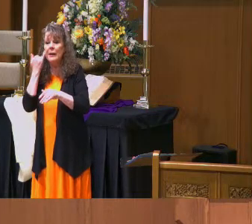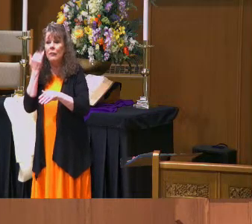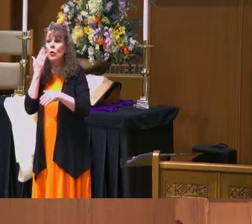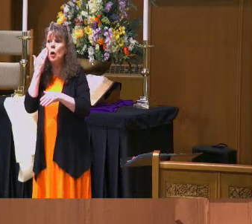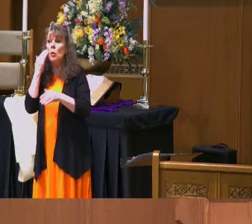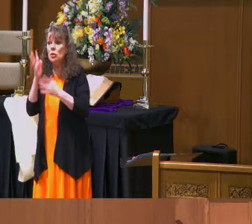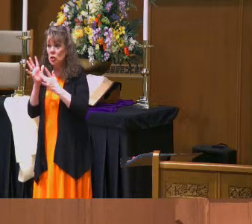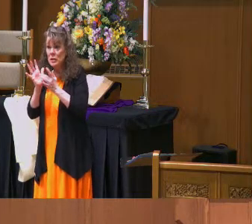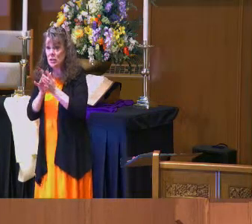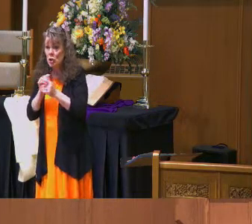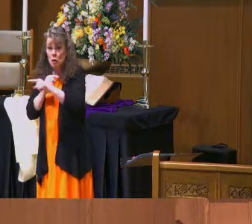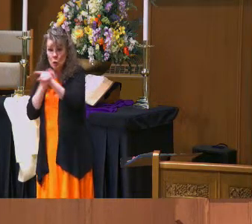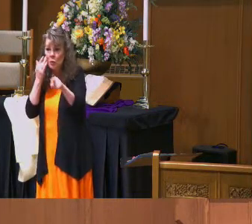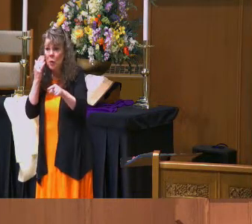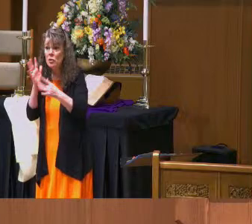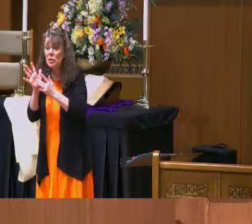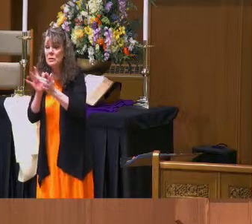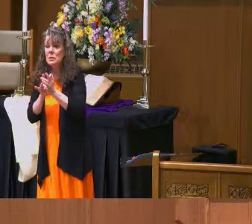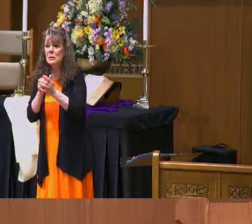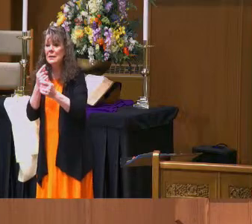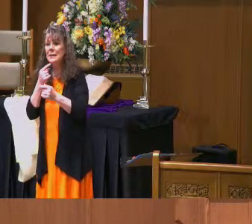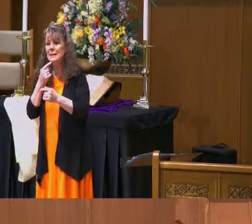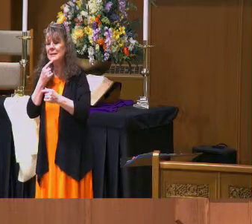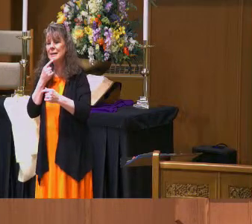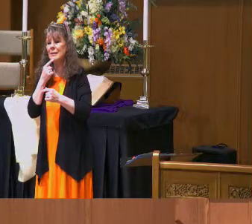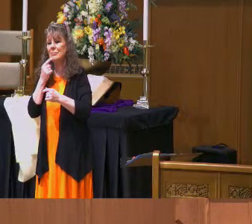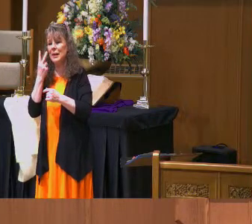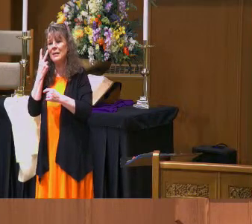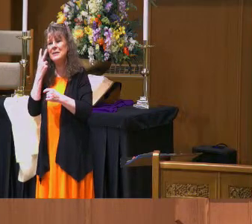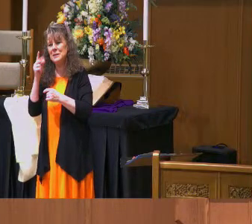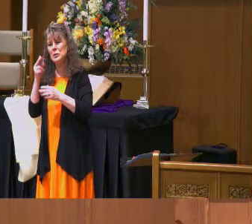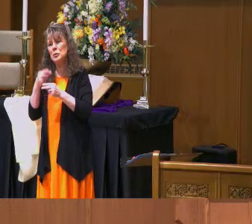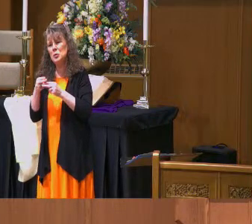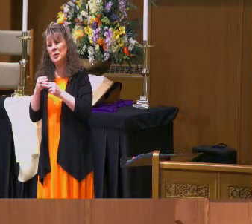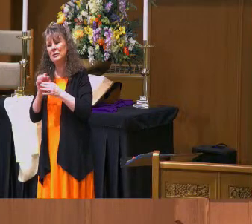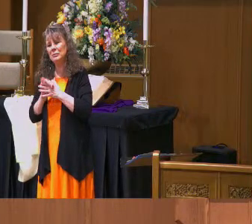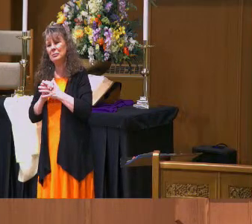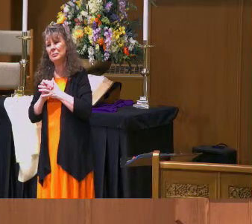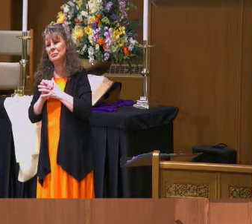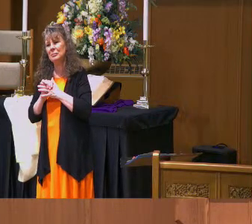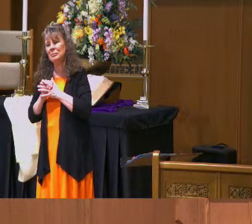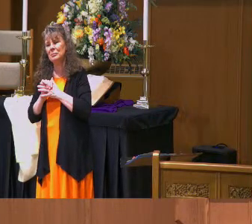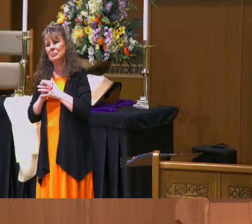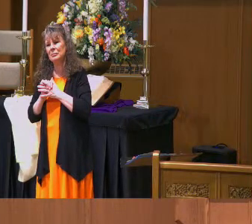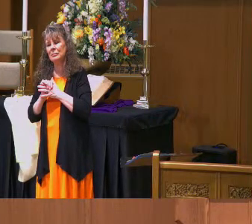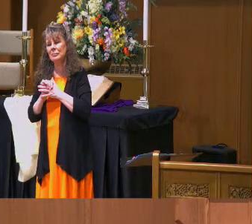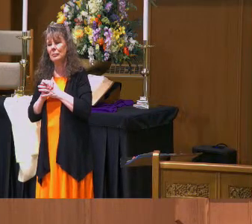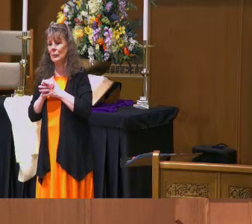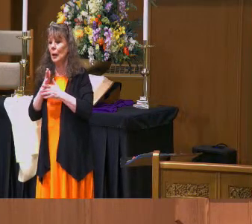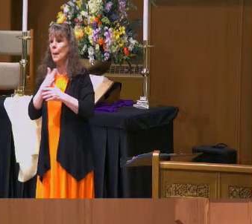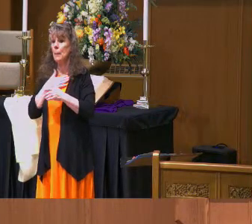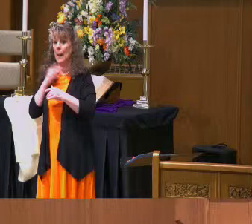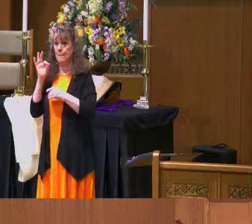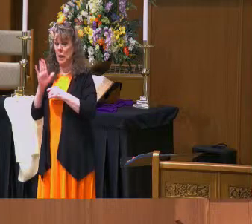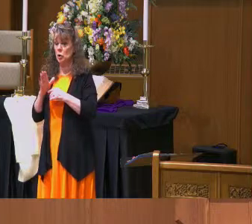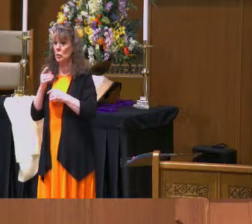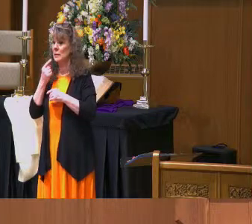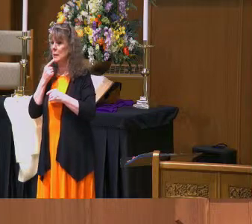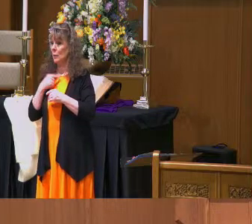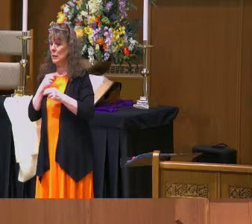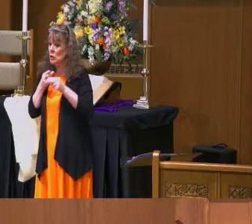Jesus and you know Jesus, you say, I'll see you in a little while. Soon. That's what my pastor told me.